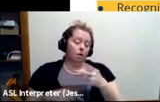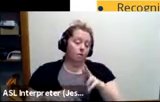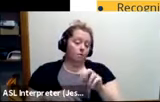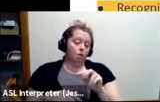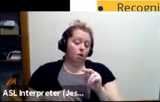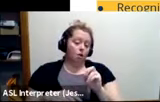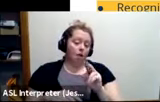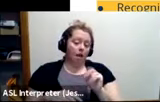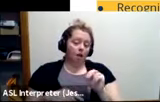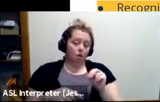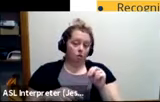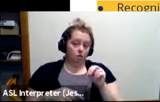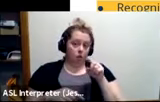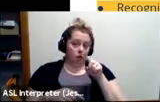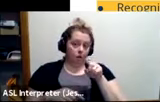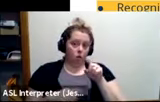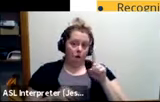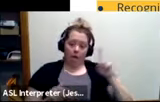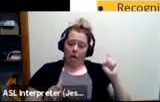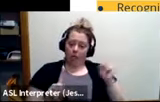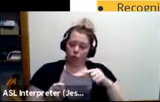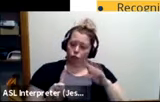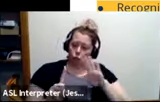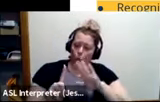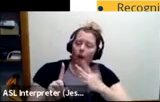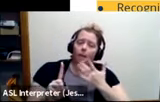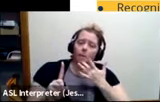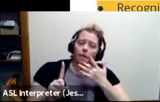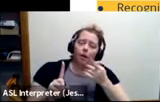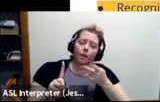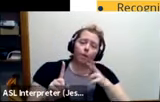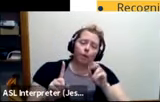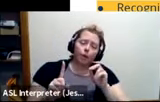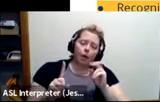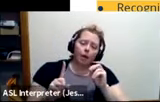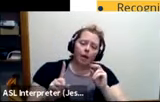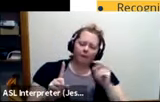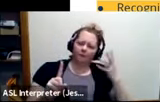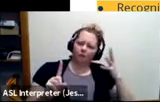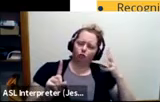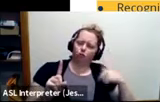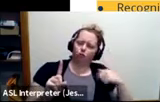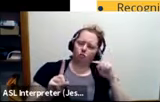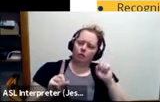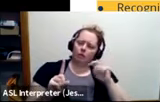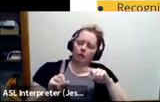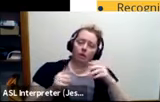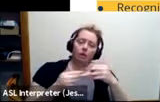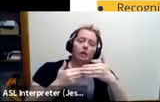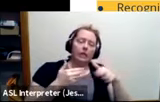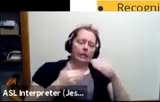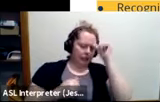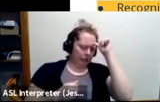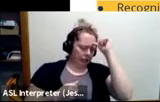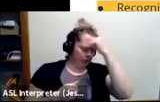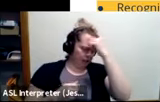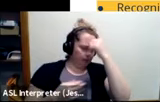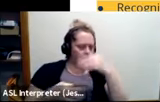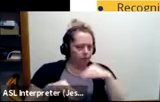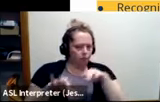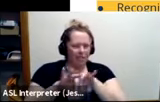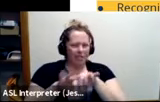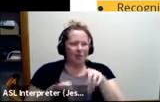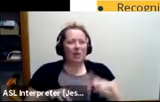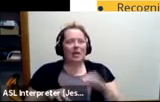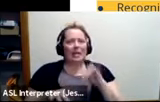know, there's not a lot of use in asking for a pronoun and then getting it wrong after that. It doesn't make a